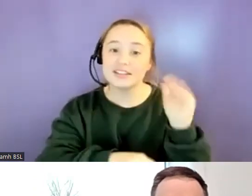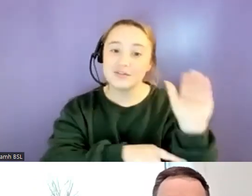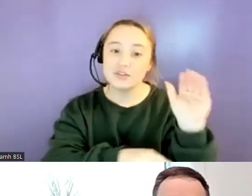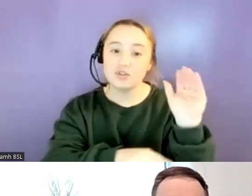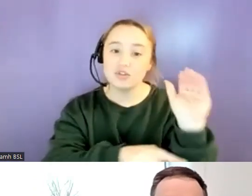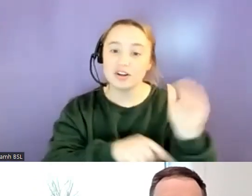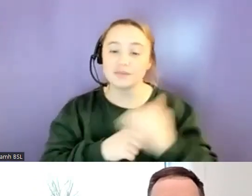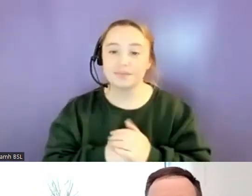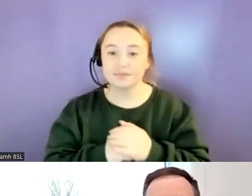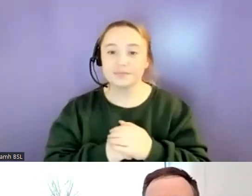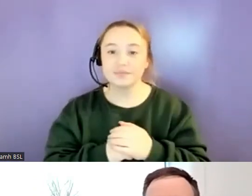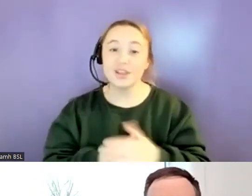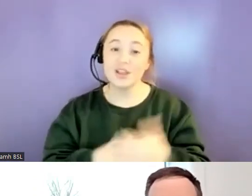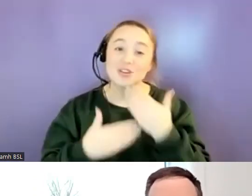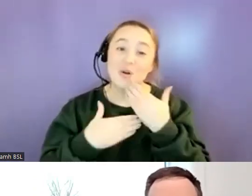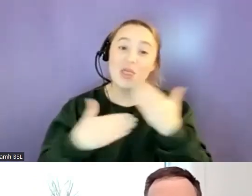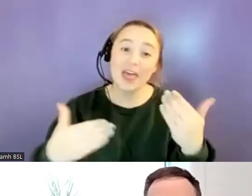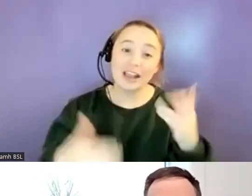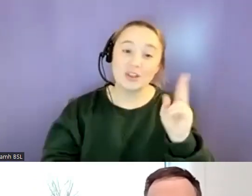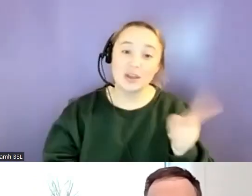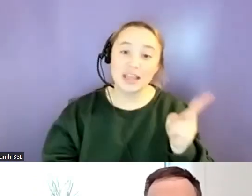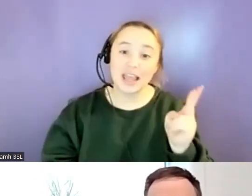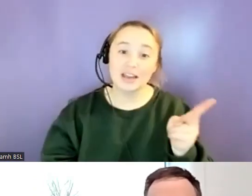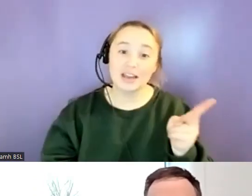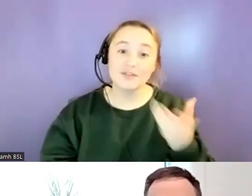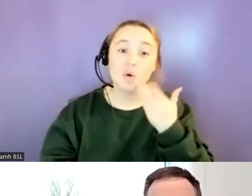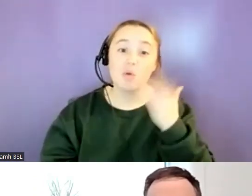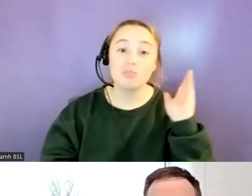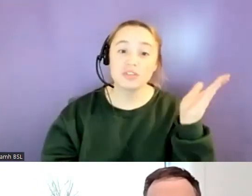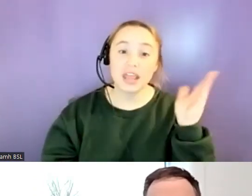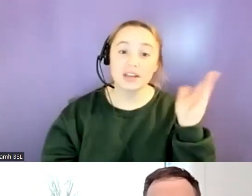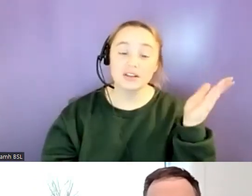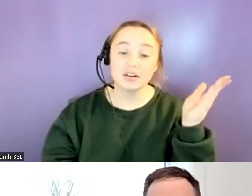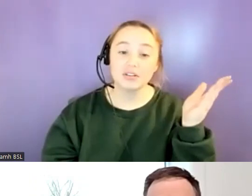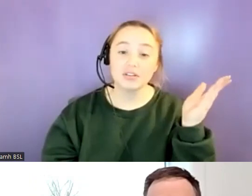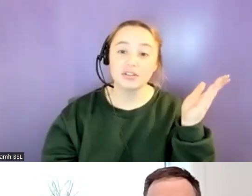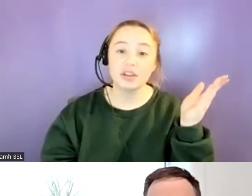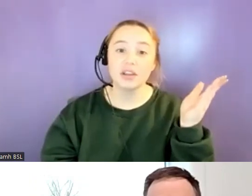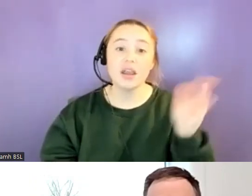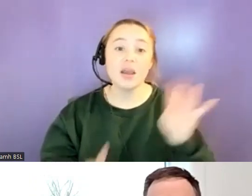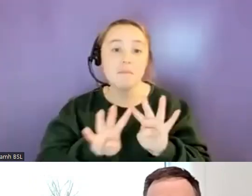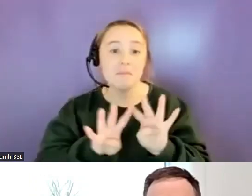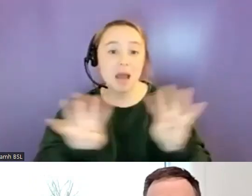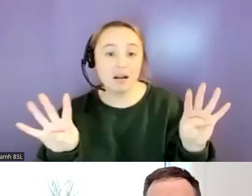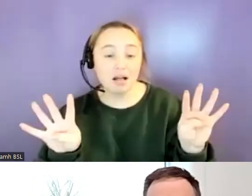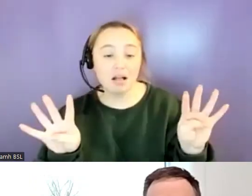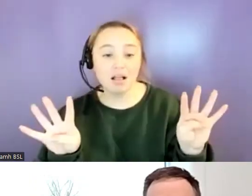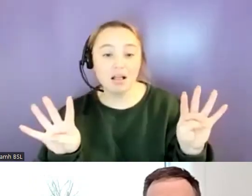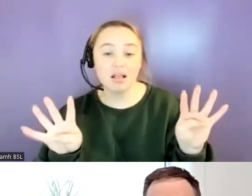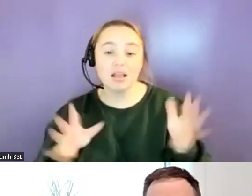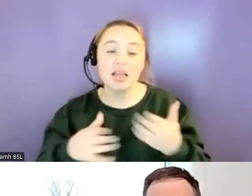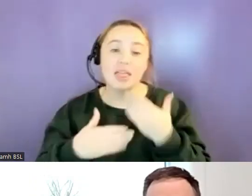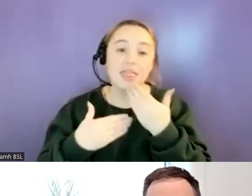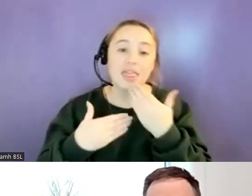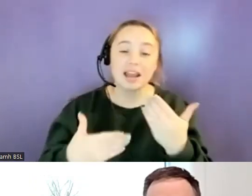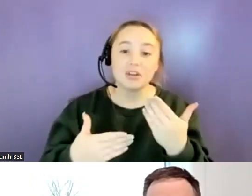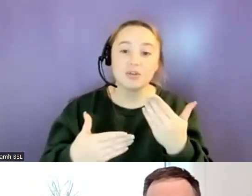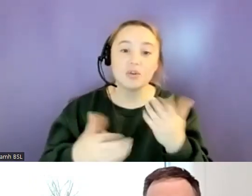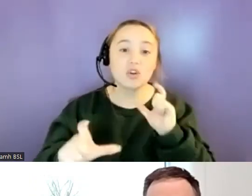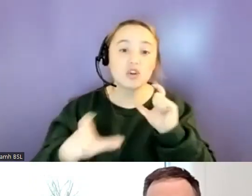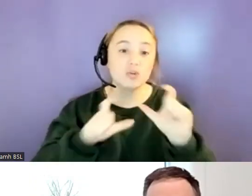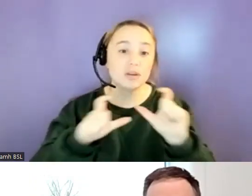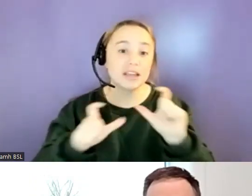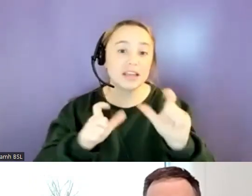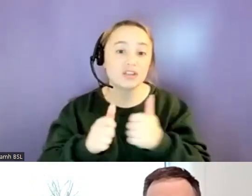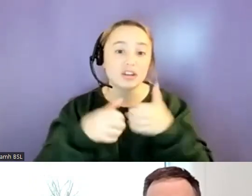remains for me to say is thank you again to all of our presenters today, our panelists. Thank you to our